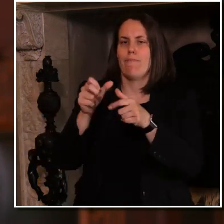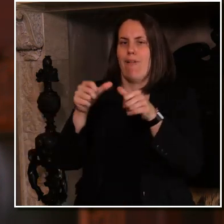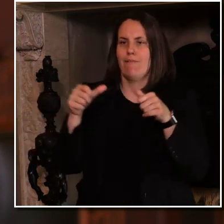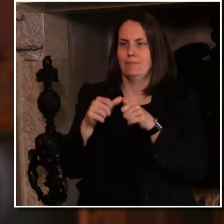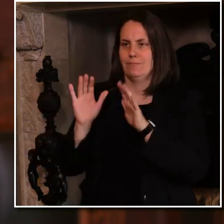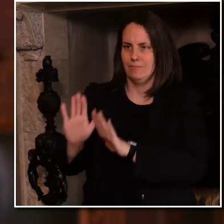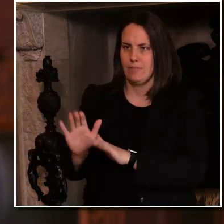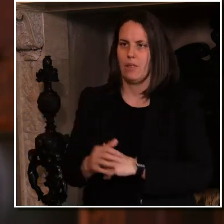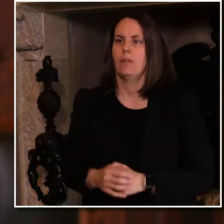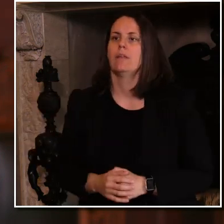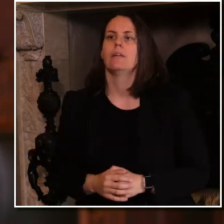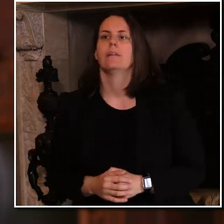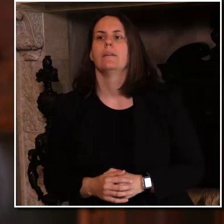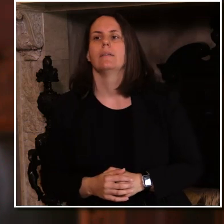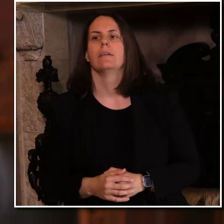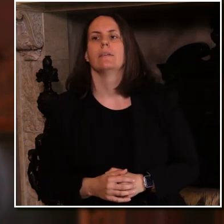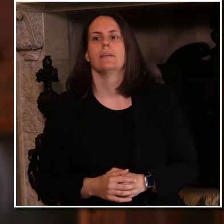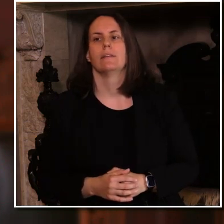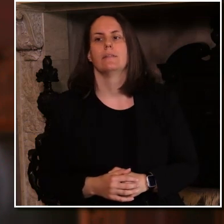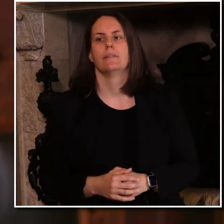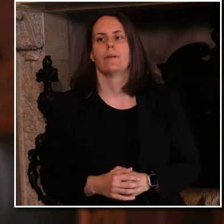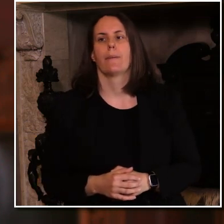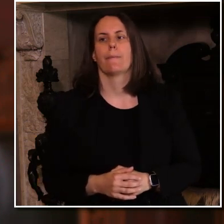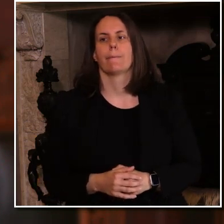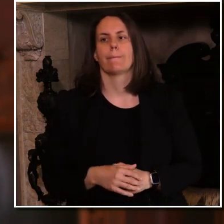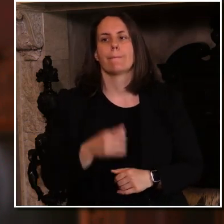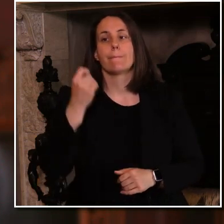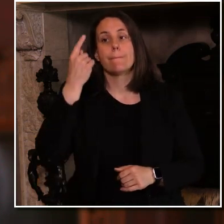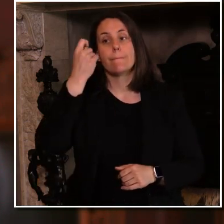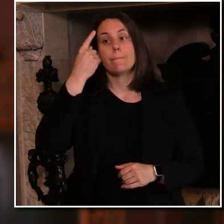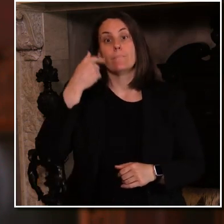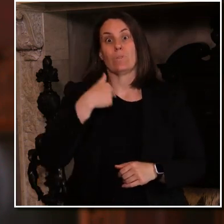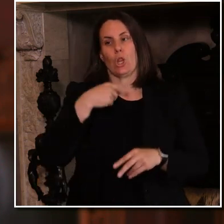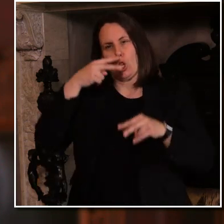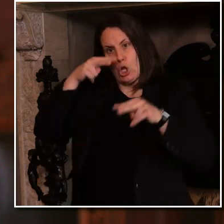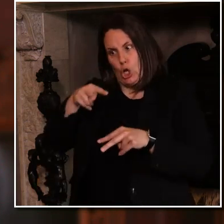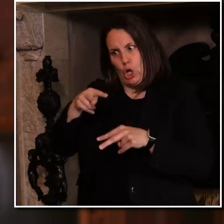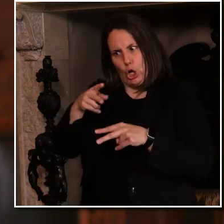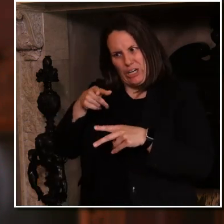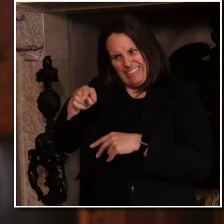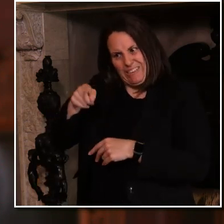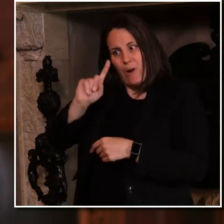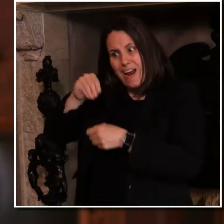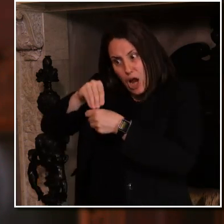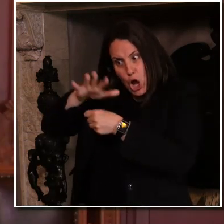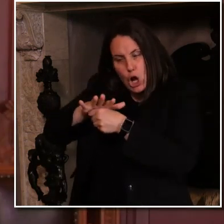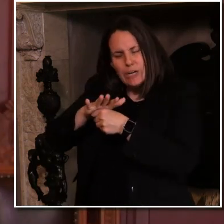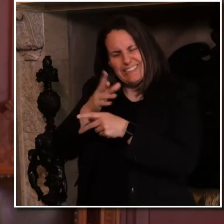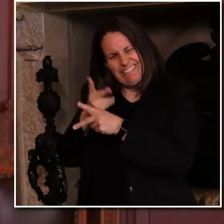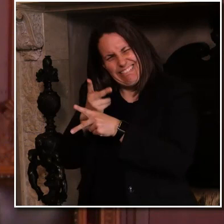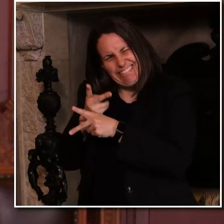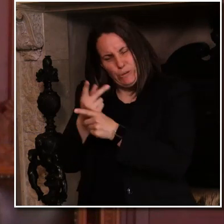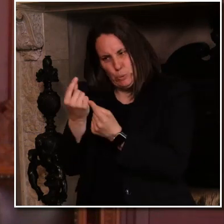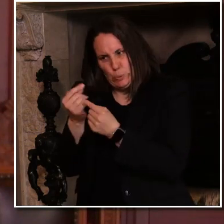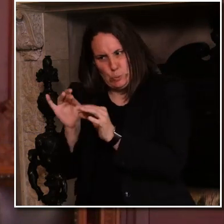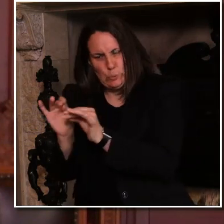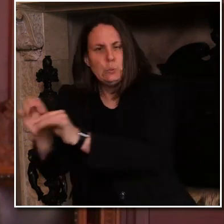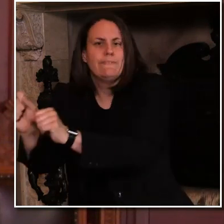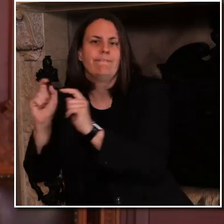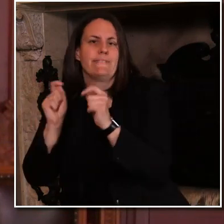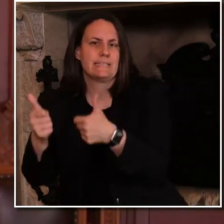on outbreaks, so that we are doing everything we can to stop the spread. Question number 2, yes, we are concerned about